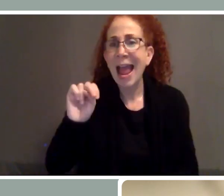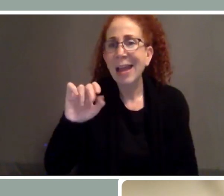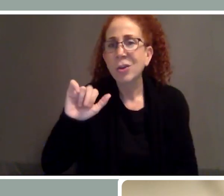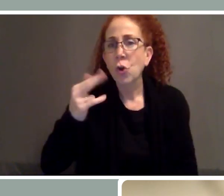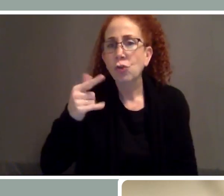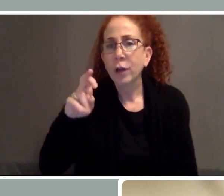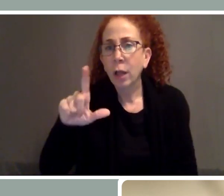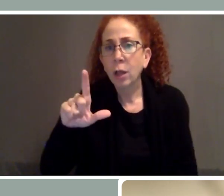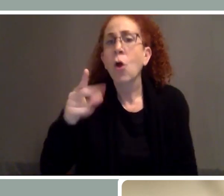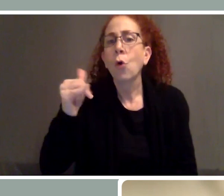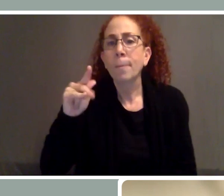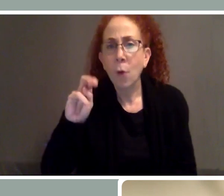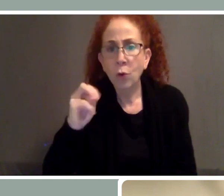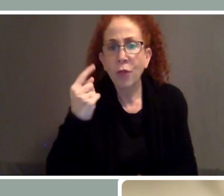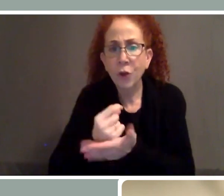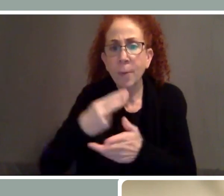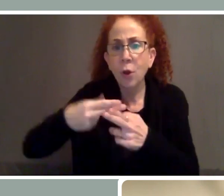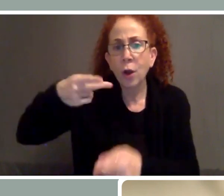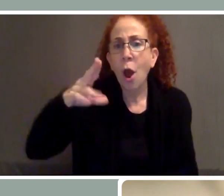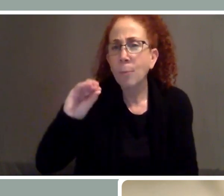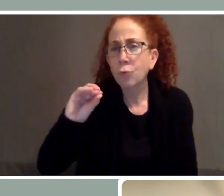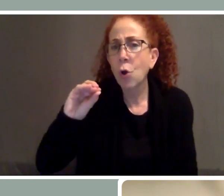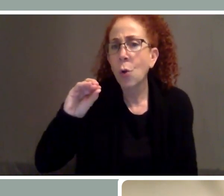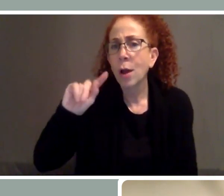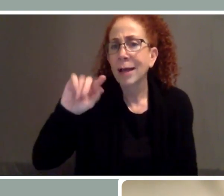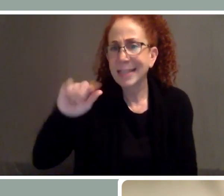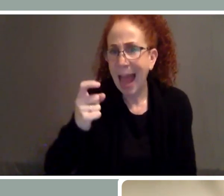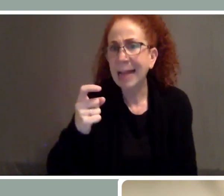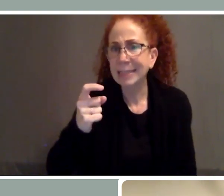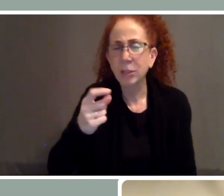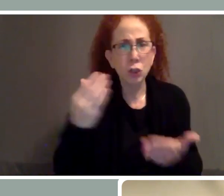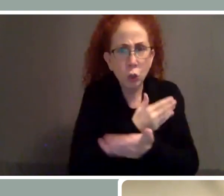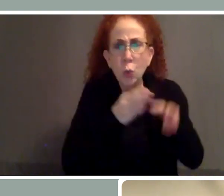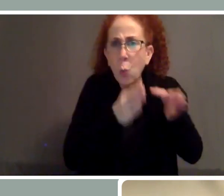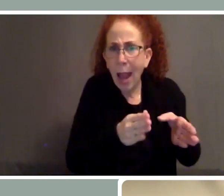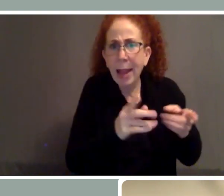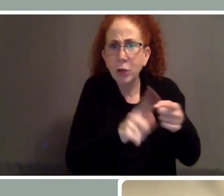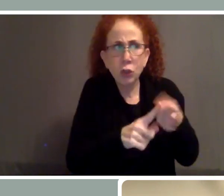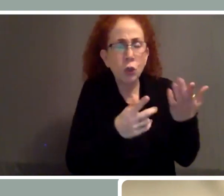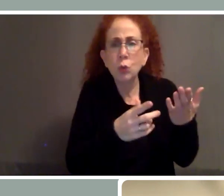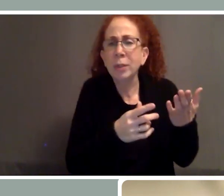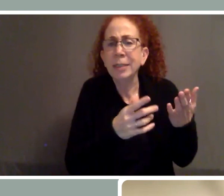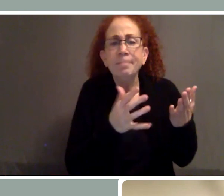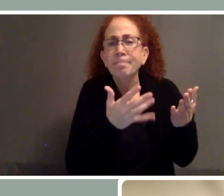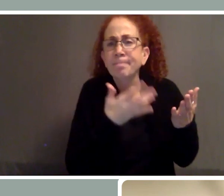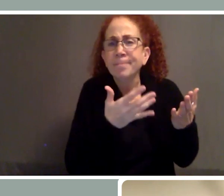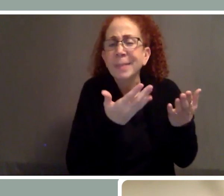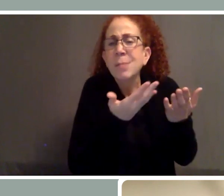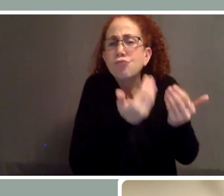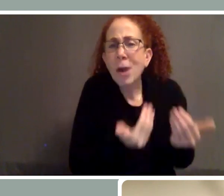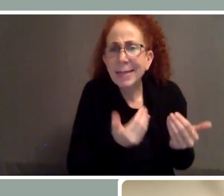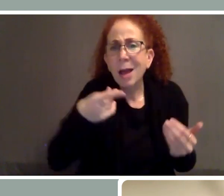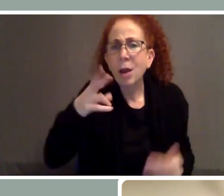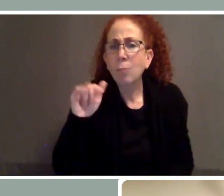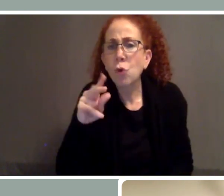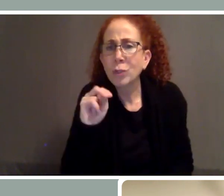hormonal therapies known as PROTACs. They actually are a new way of degrading or breaking down